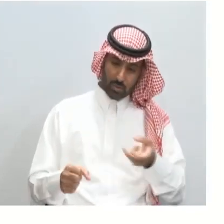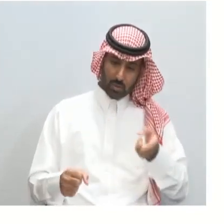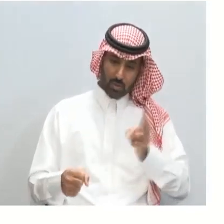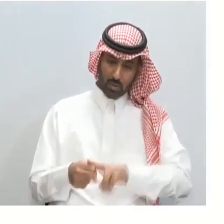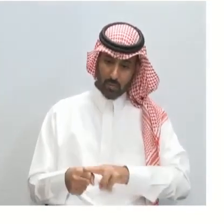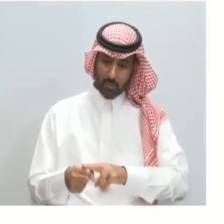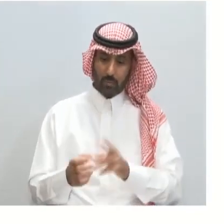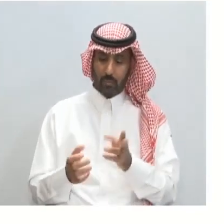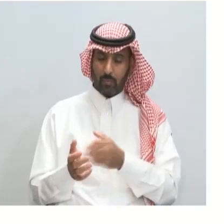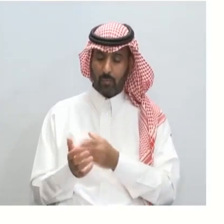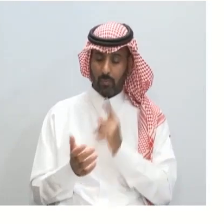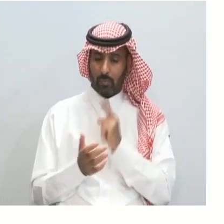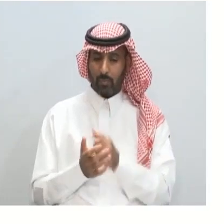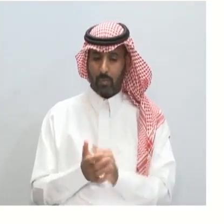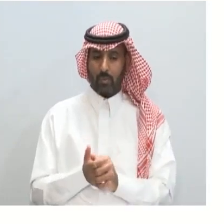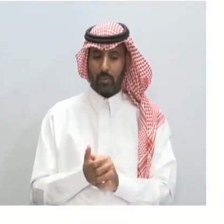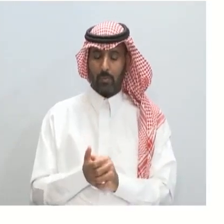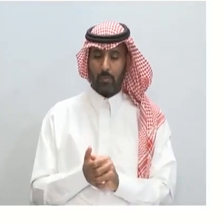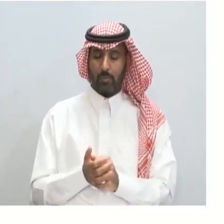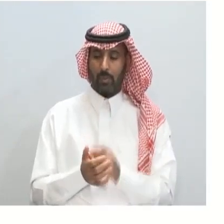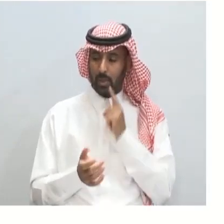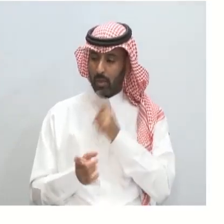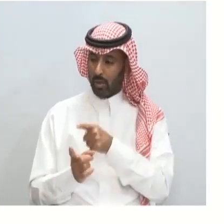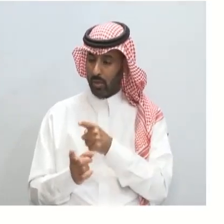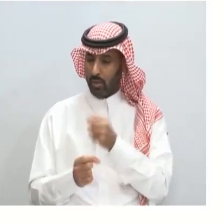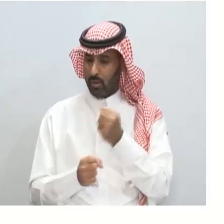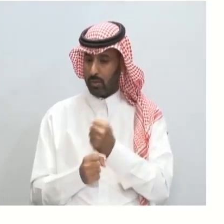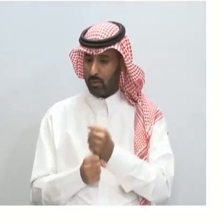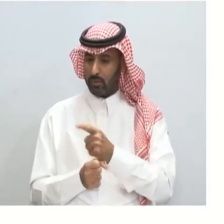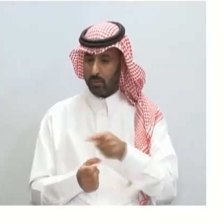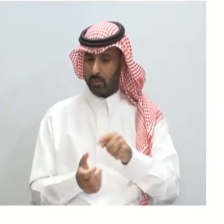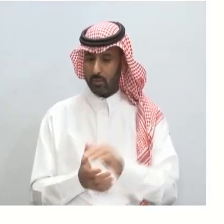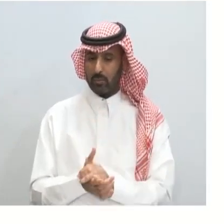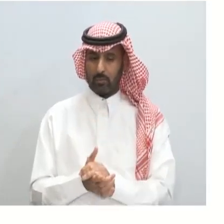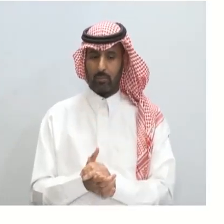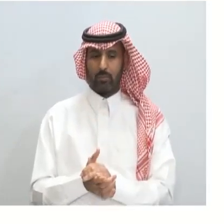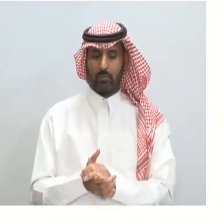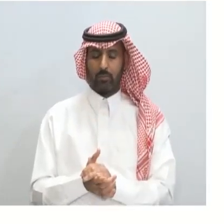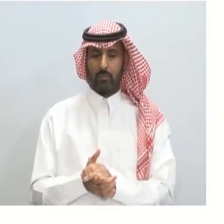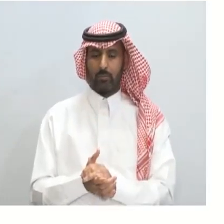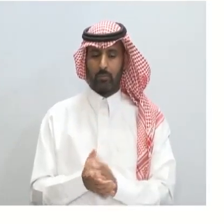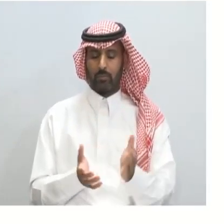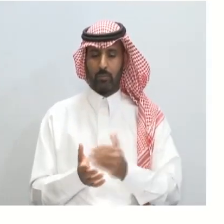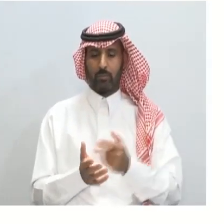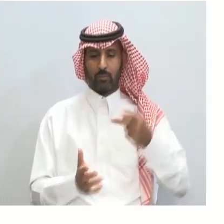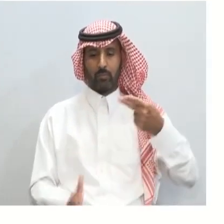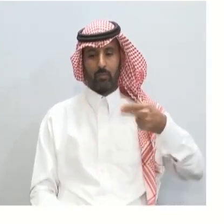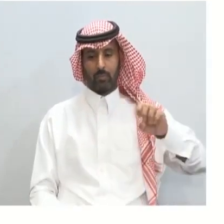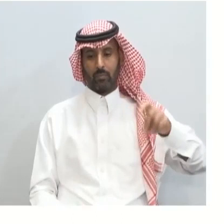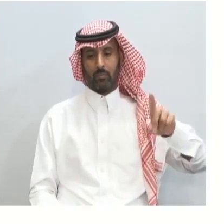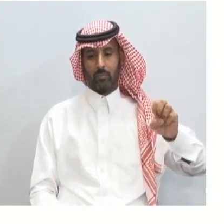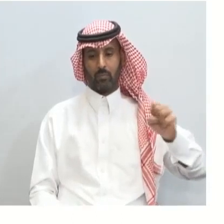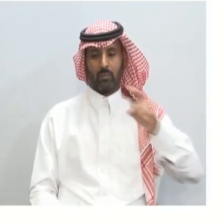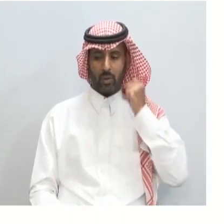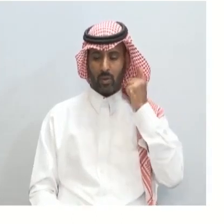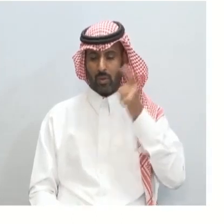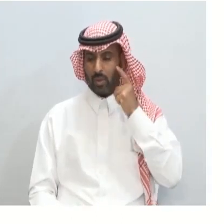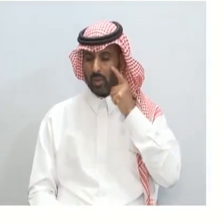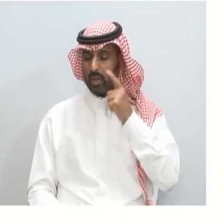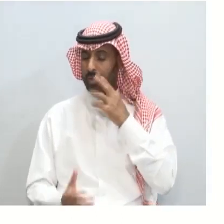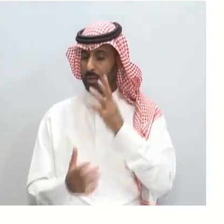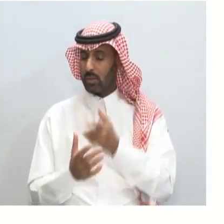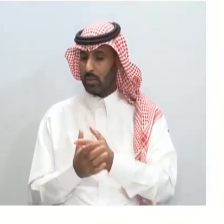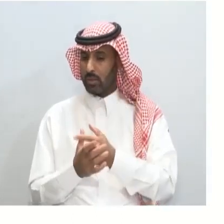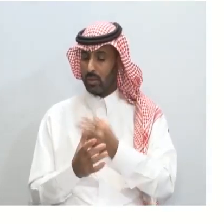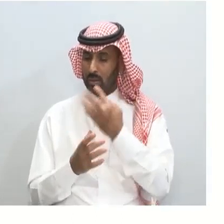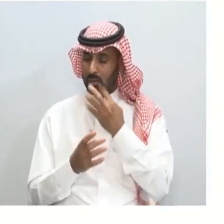always implies a negative or wrong action. I wouldn't put it past him. Khalid says this because he thinks the boy